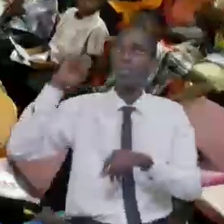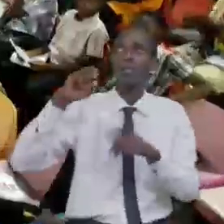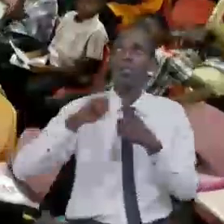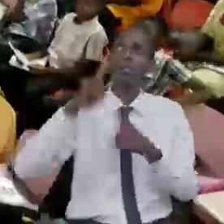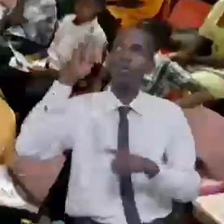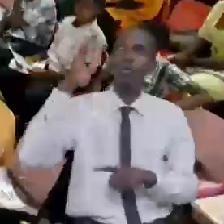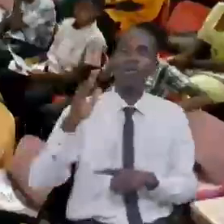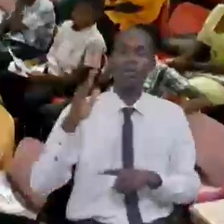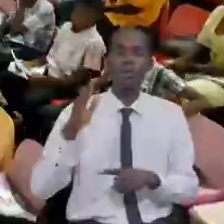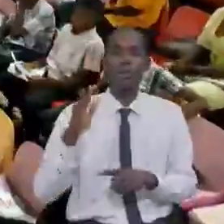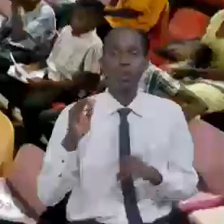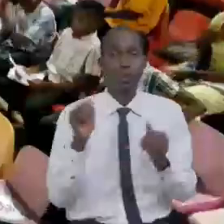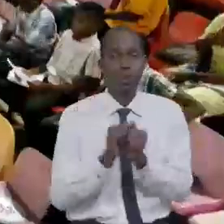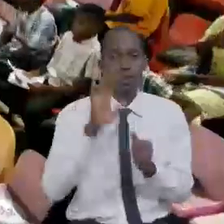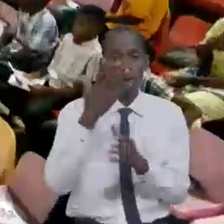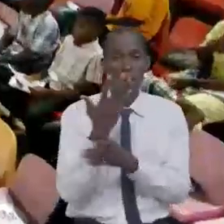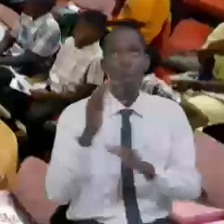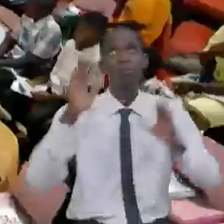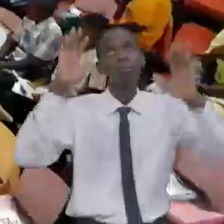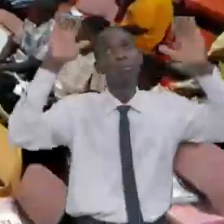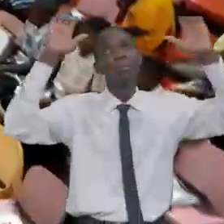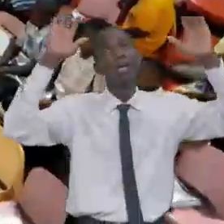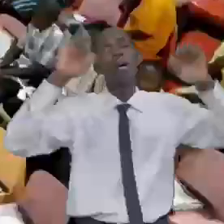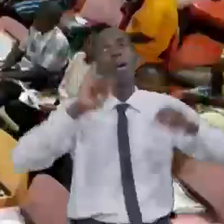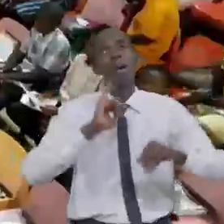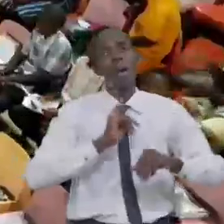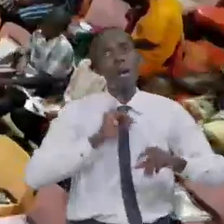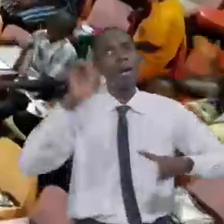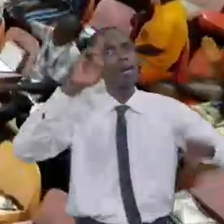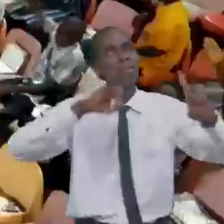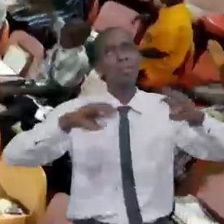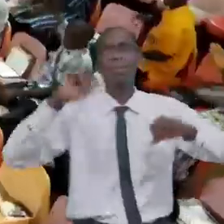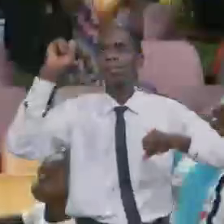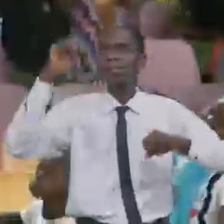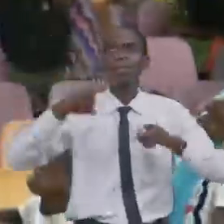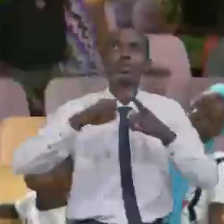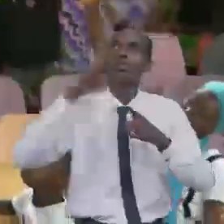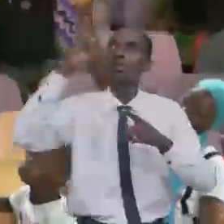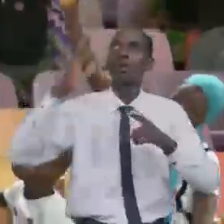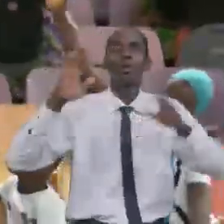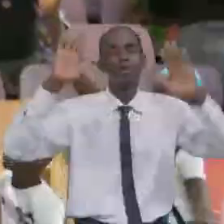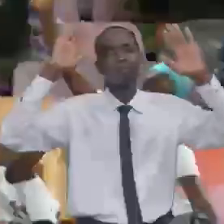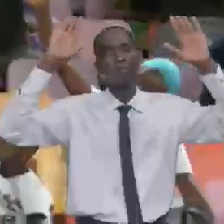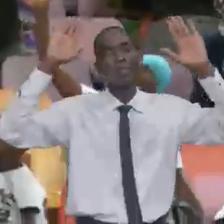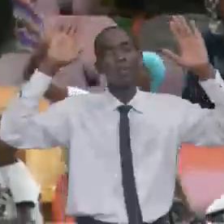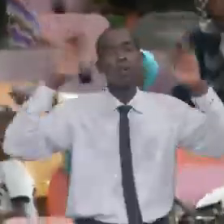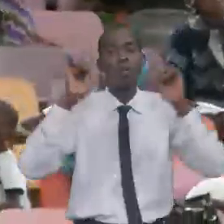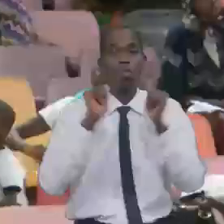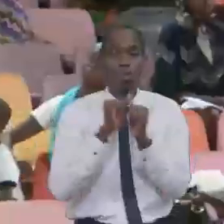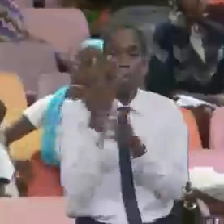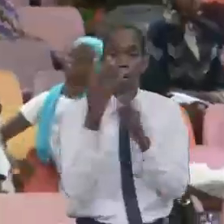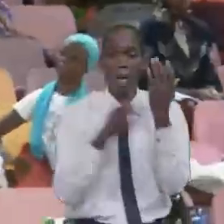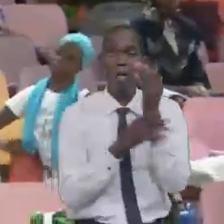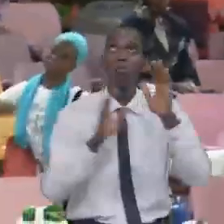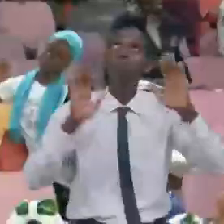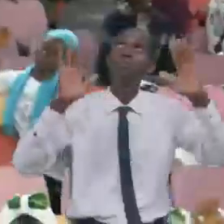With your hands raised, I say yes to God. With your hands up to